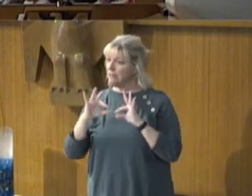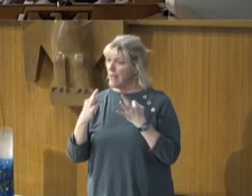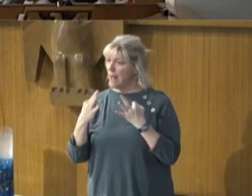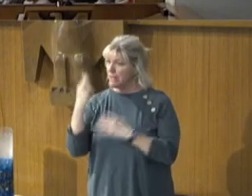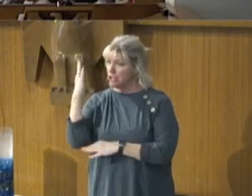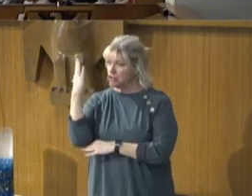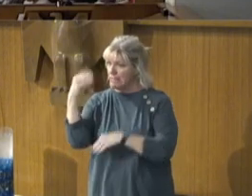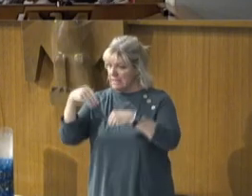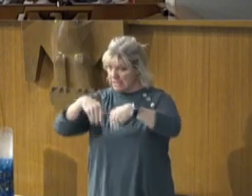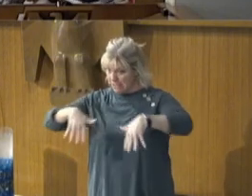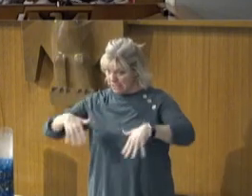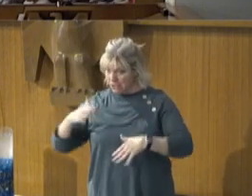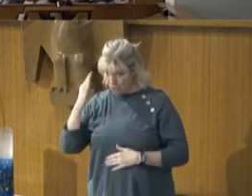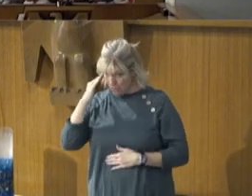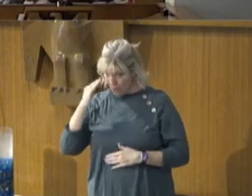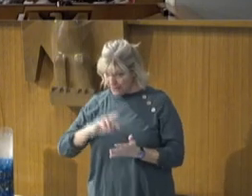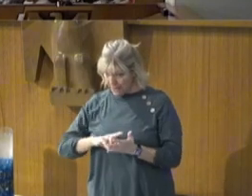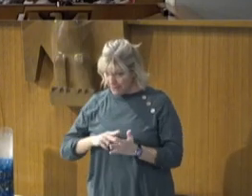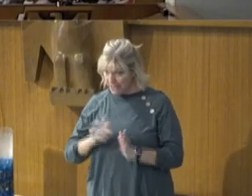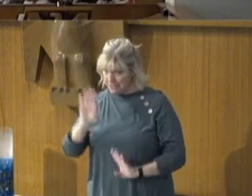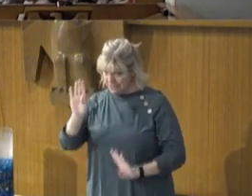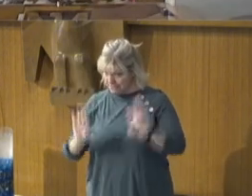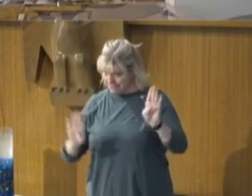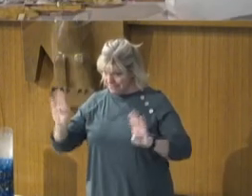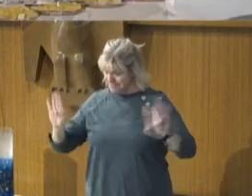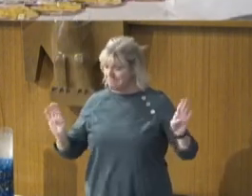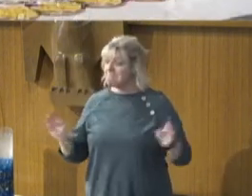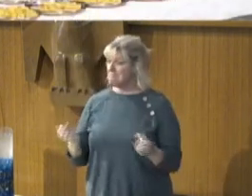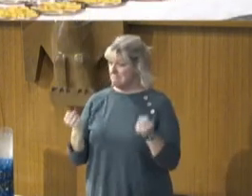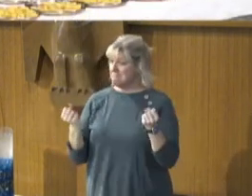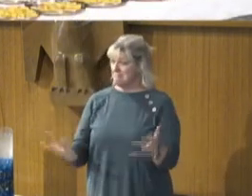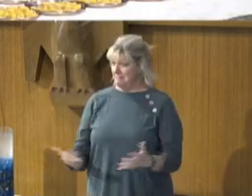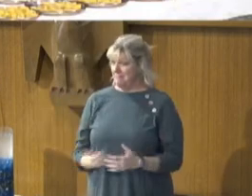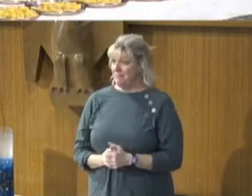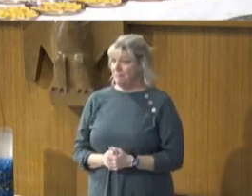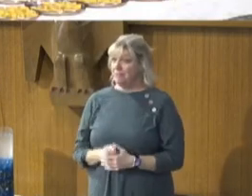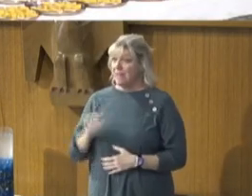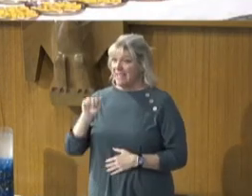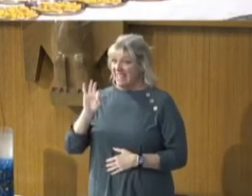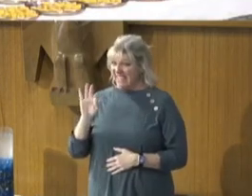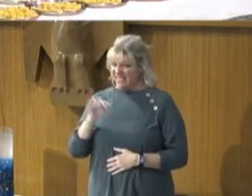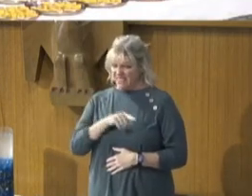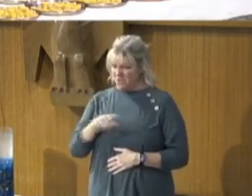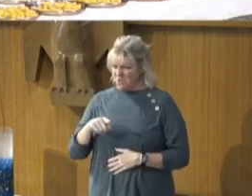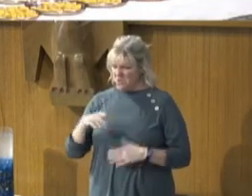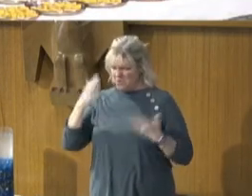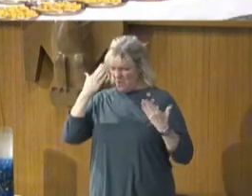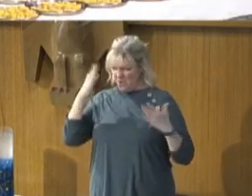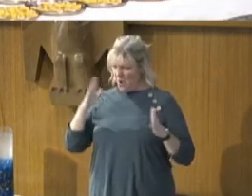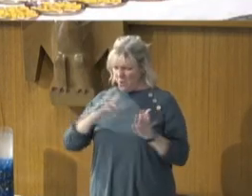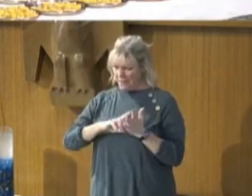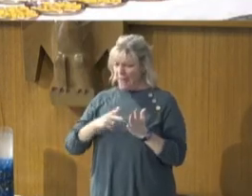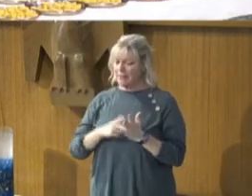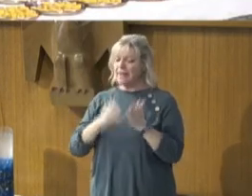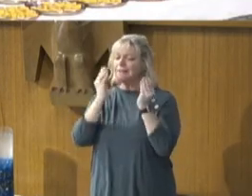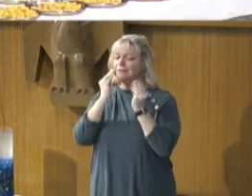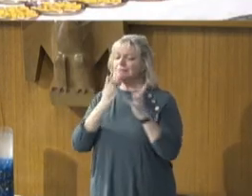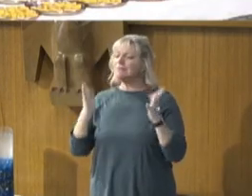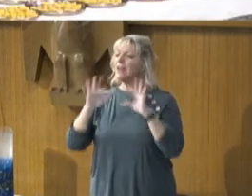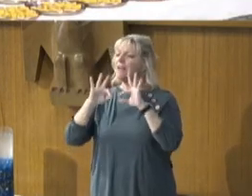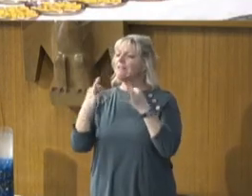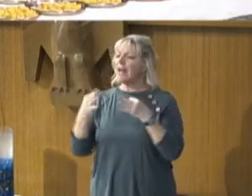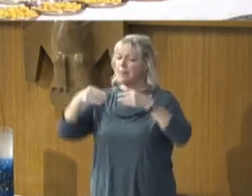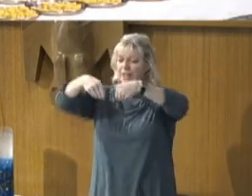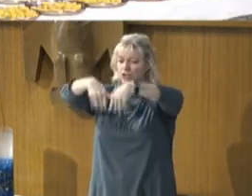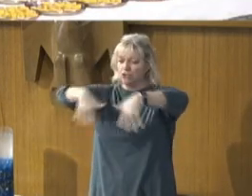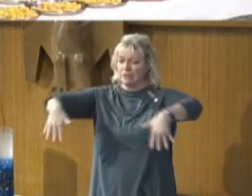has heard of a family tree? Okay, quite a few of you. So if you're new to this idea, a family tree is something we make to remind us of